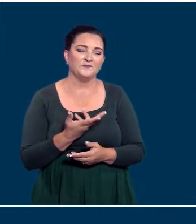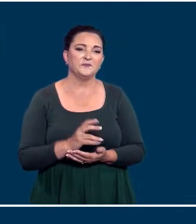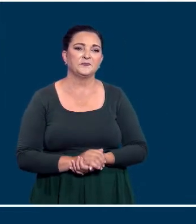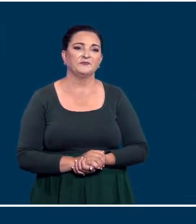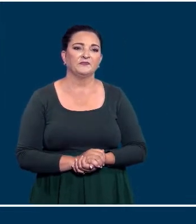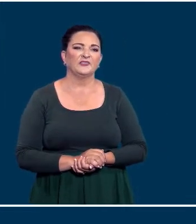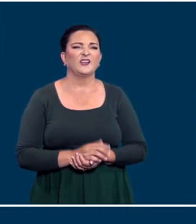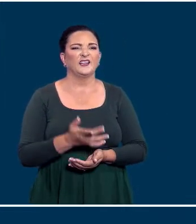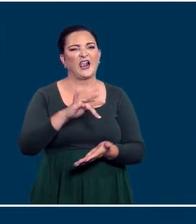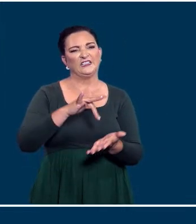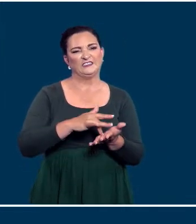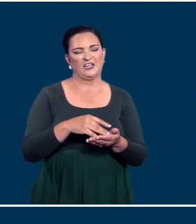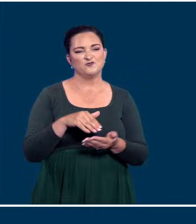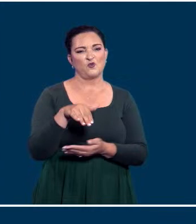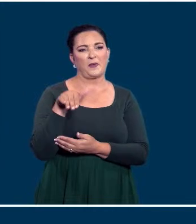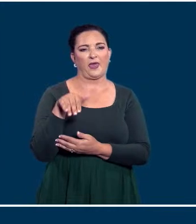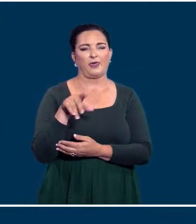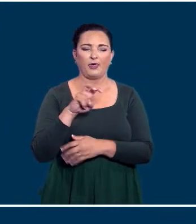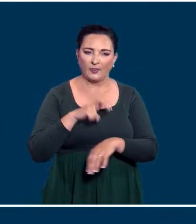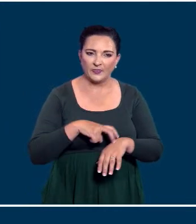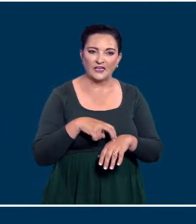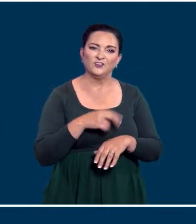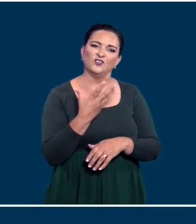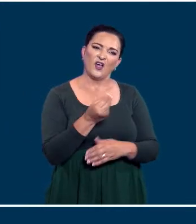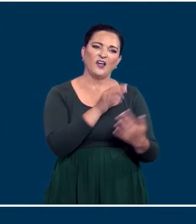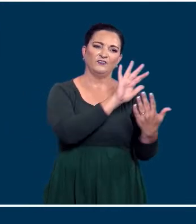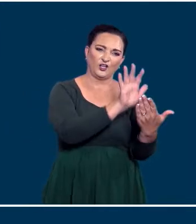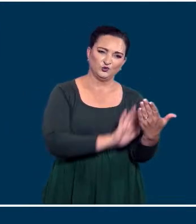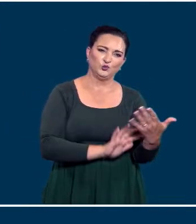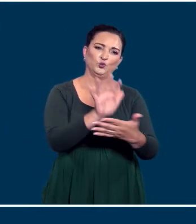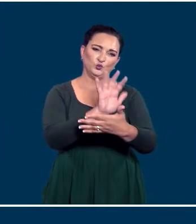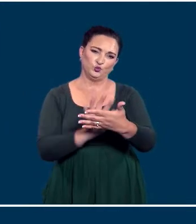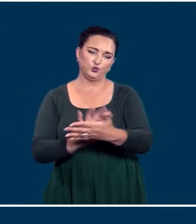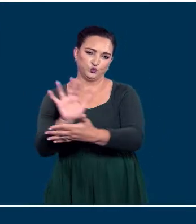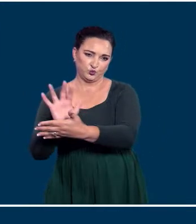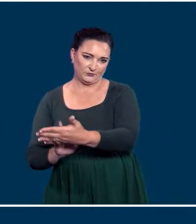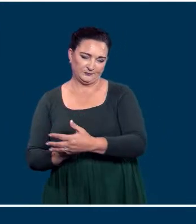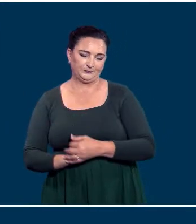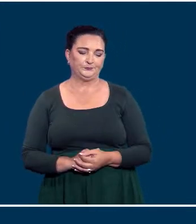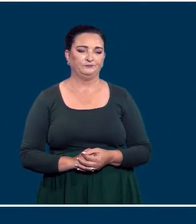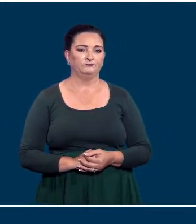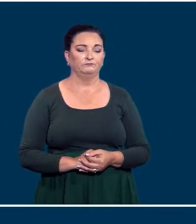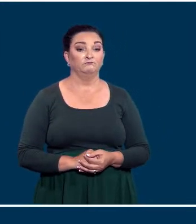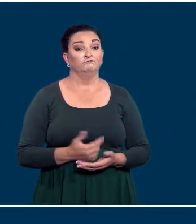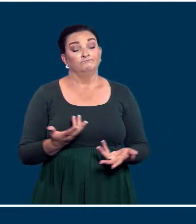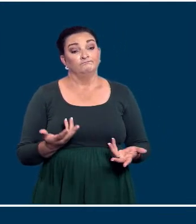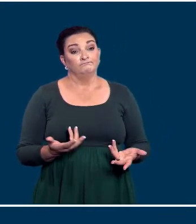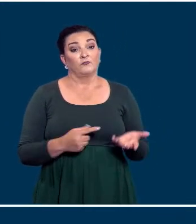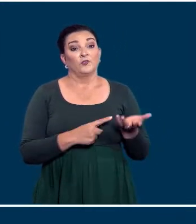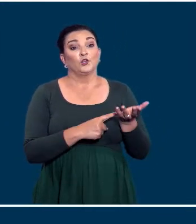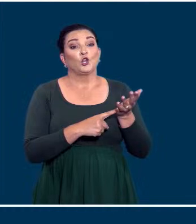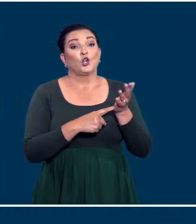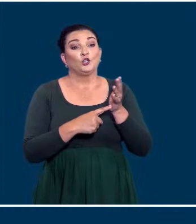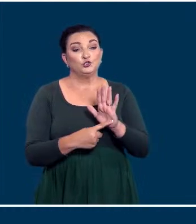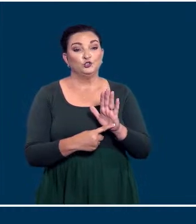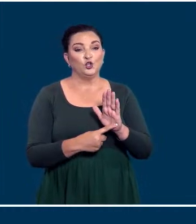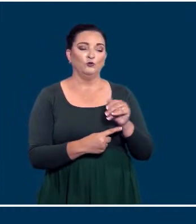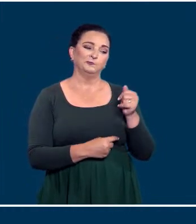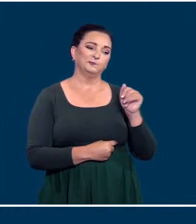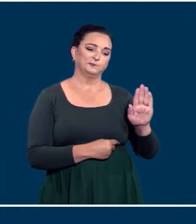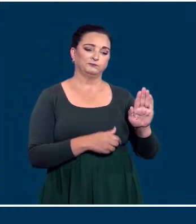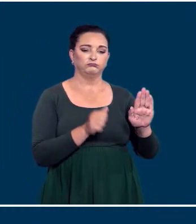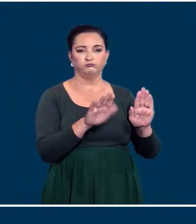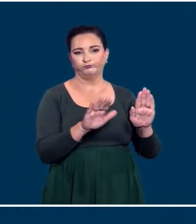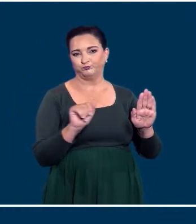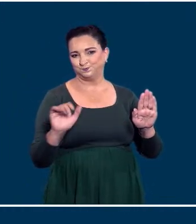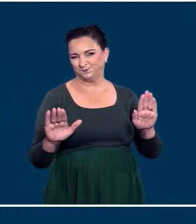to trot out their scenarios. So I thought I would just show you what some of those scenarios have been